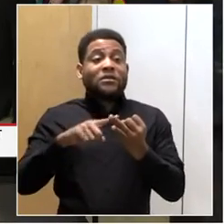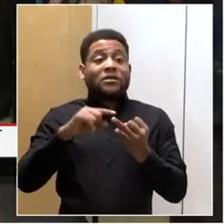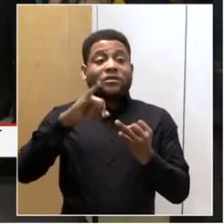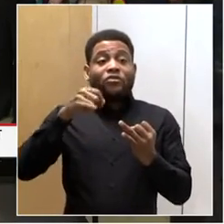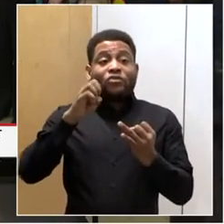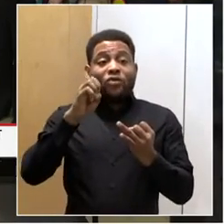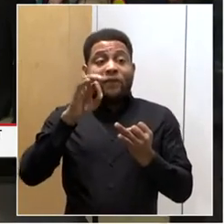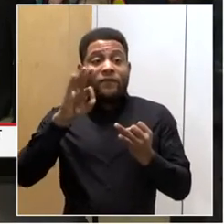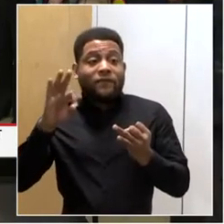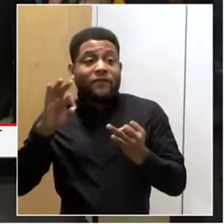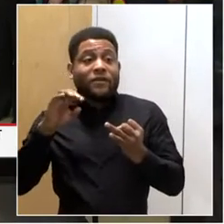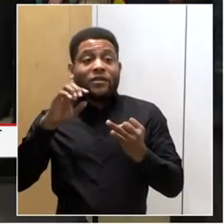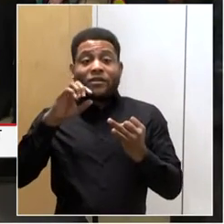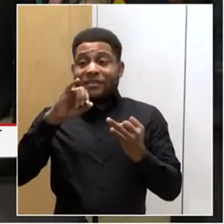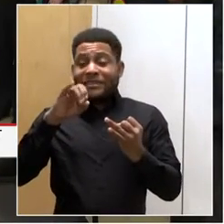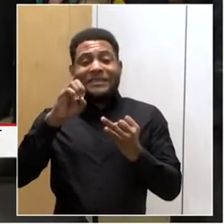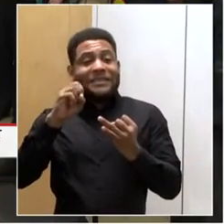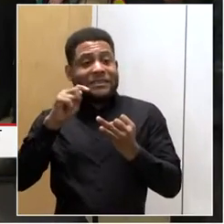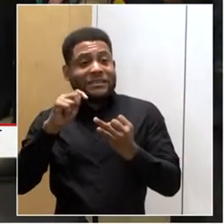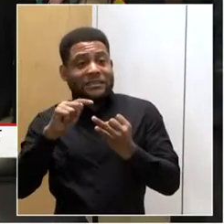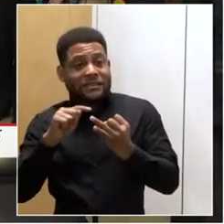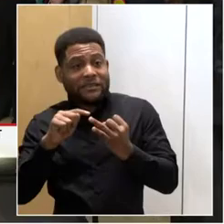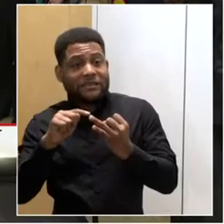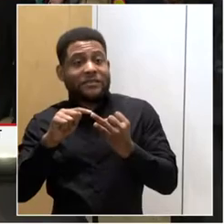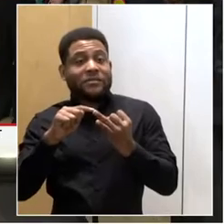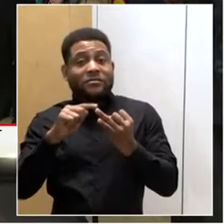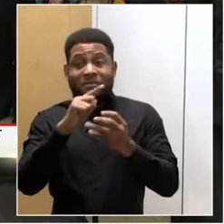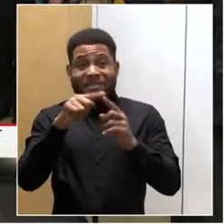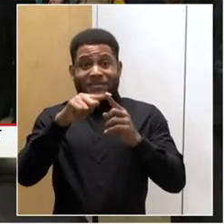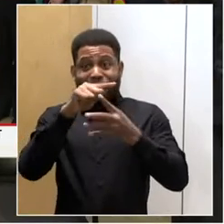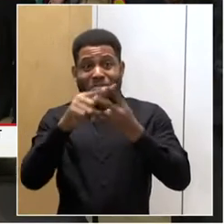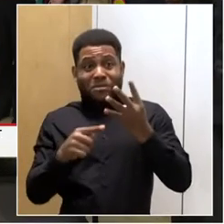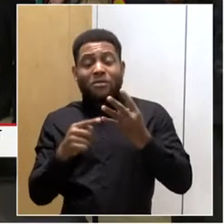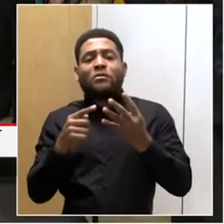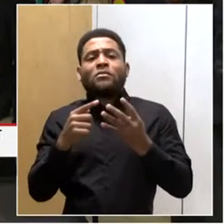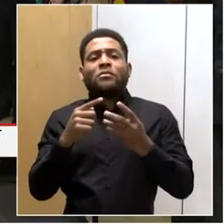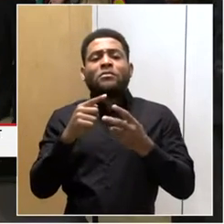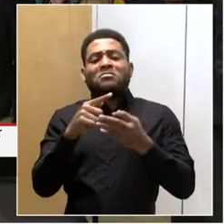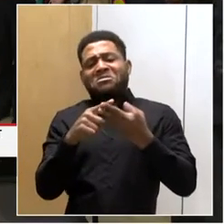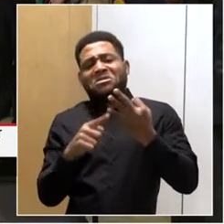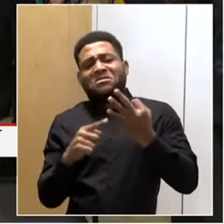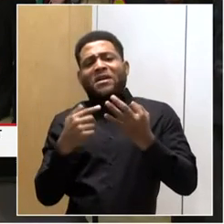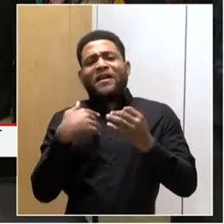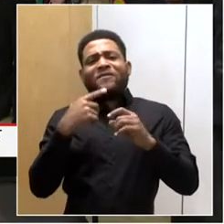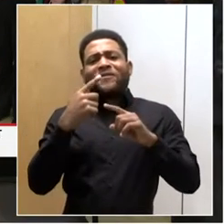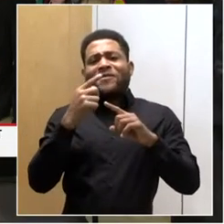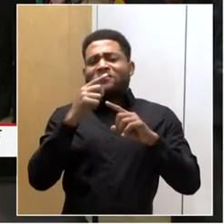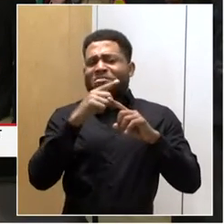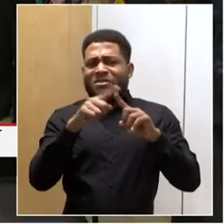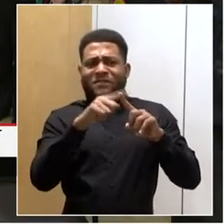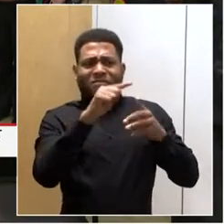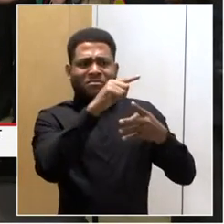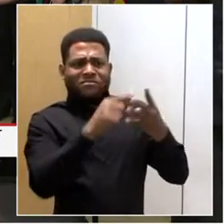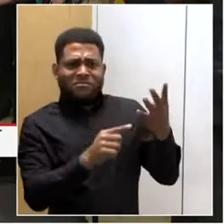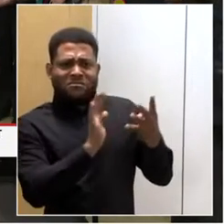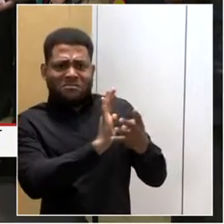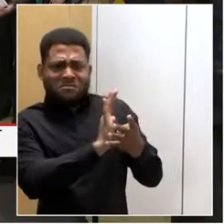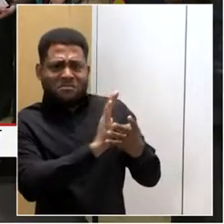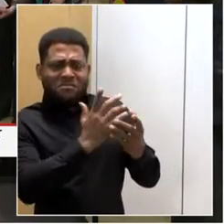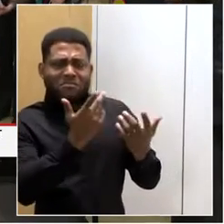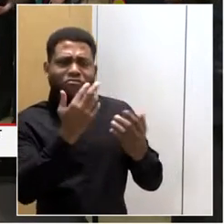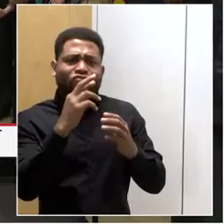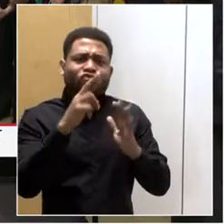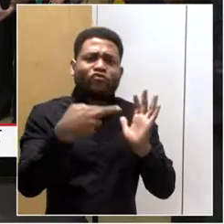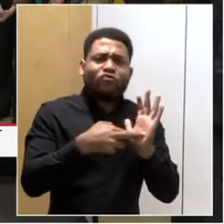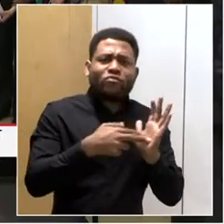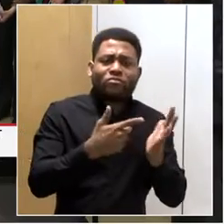So we got a great team. And everyone who's played a part in making this great event happen today. As Mayor